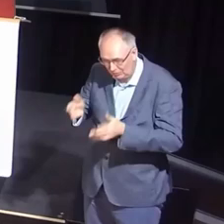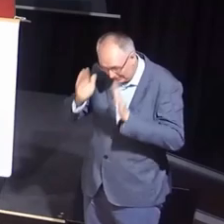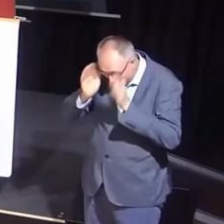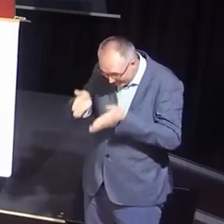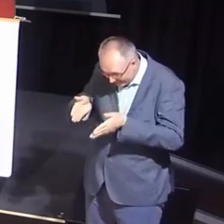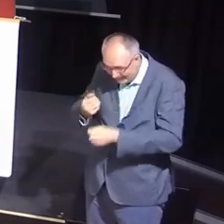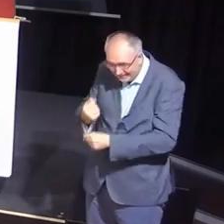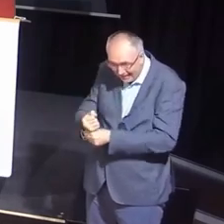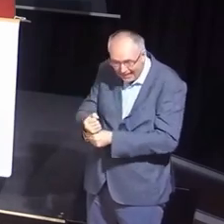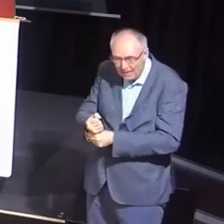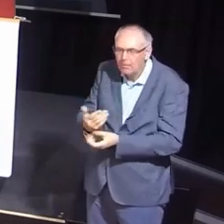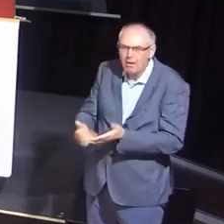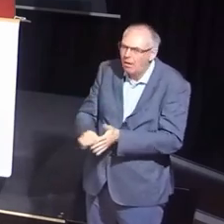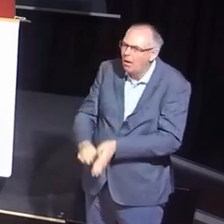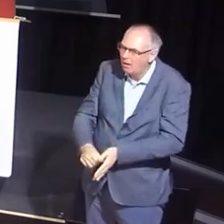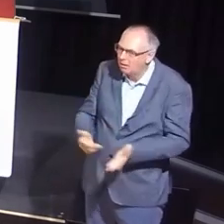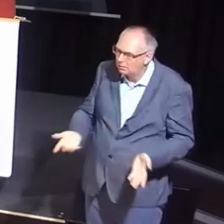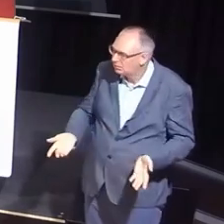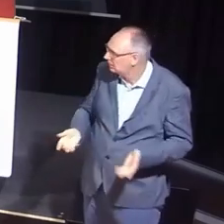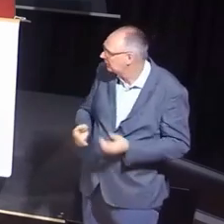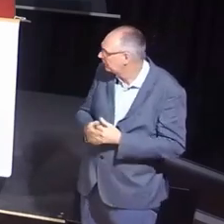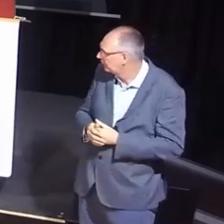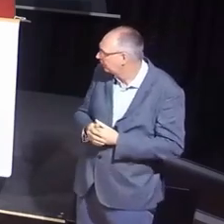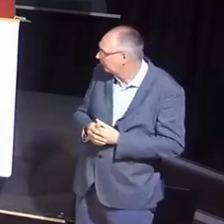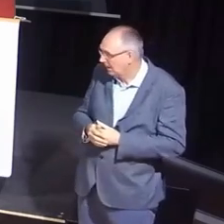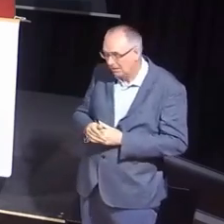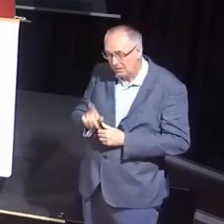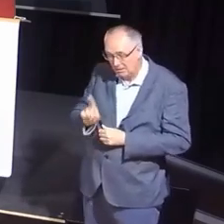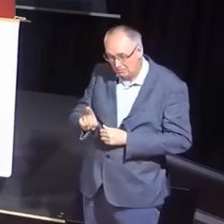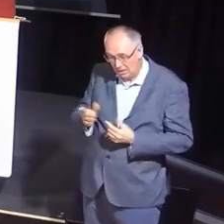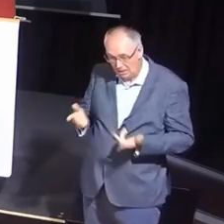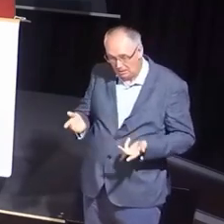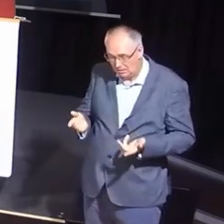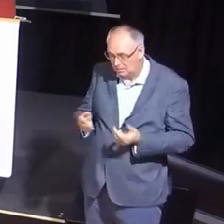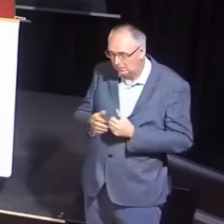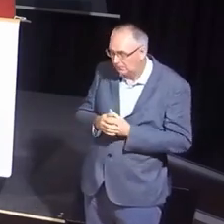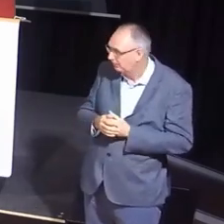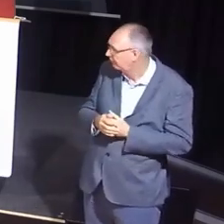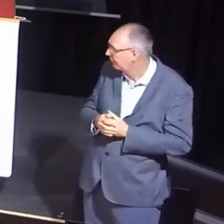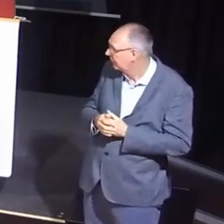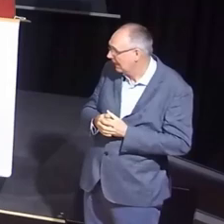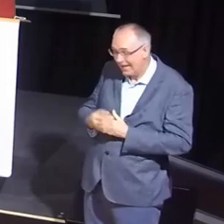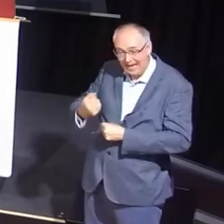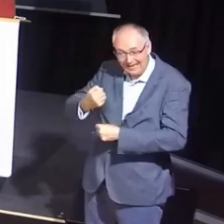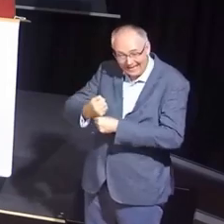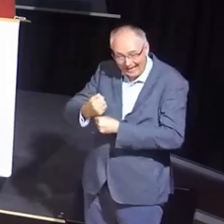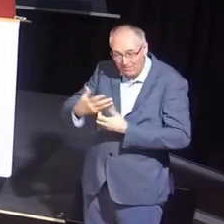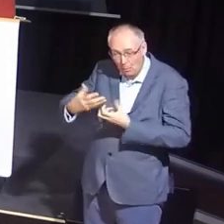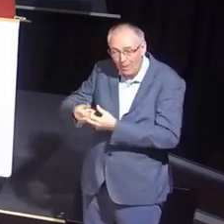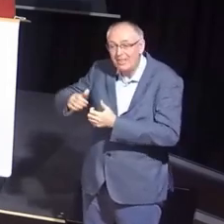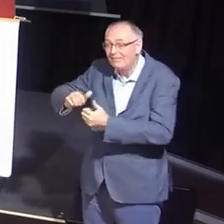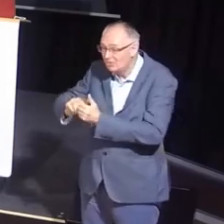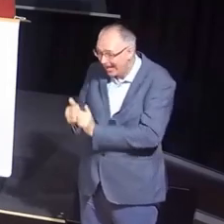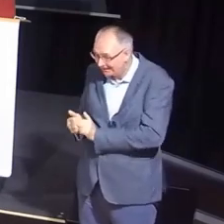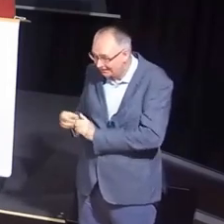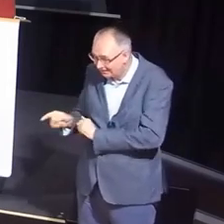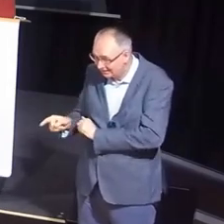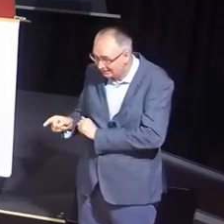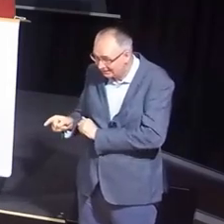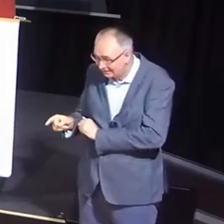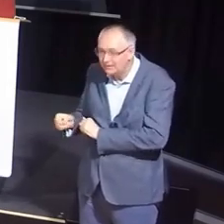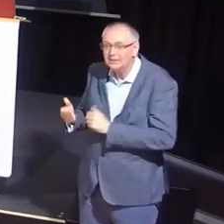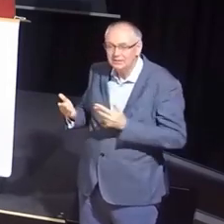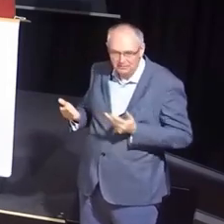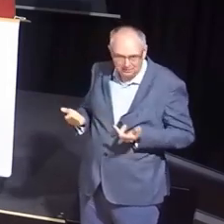can be very difficult. But I have found games that you're able to play with friends, it makes